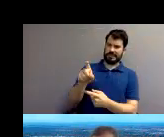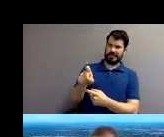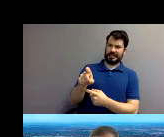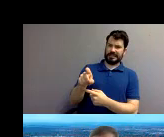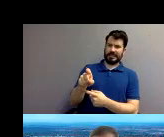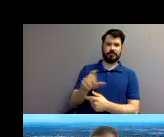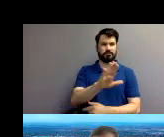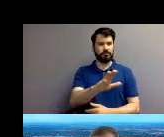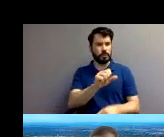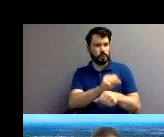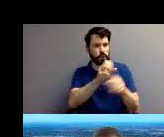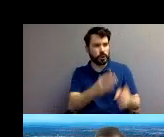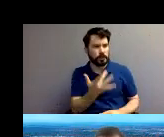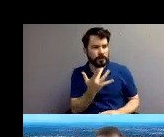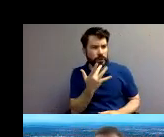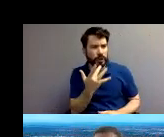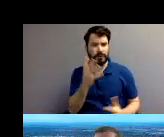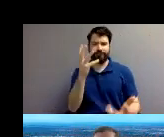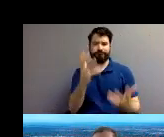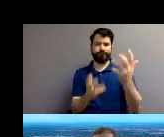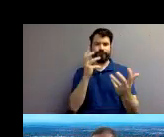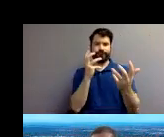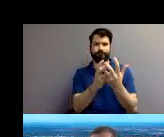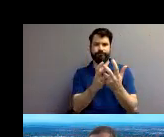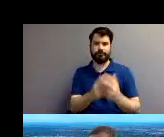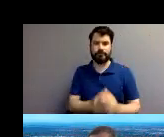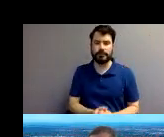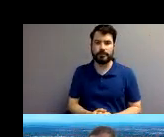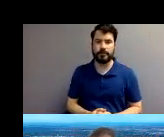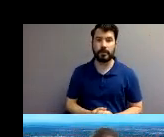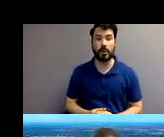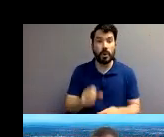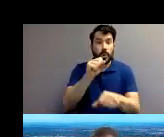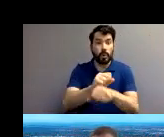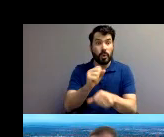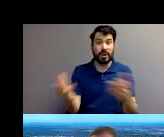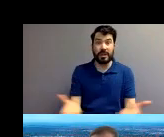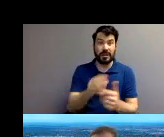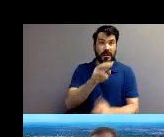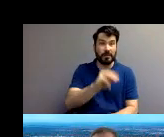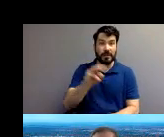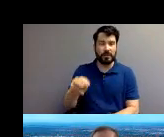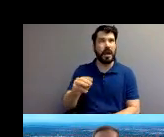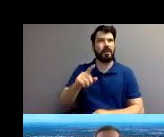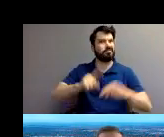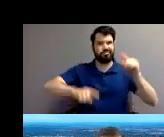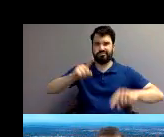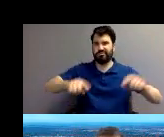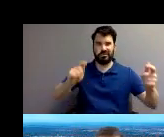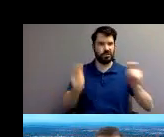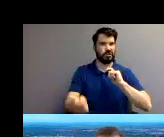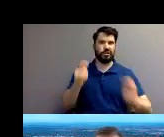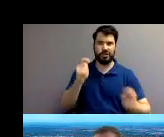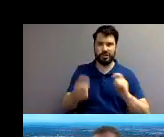preferences. Because of the variability in our work at Michigan Medicine and in our workplaces, we know that